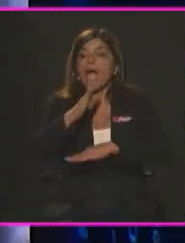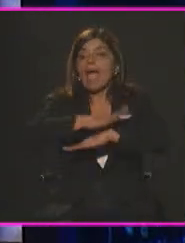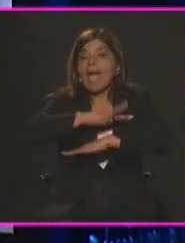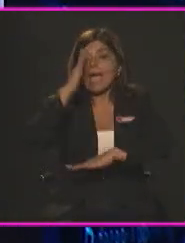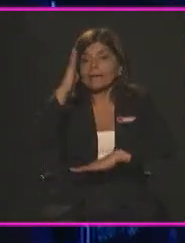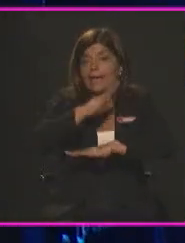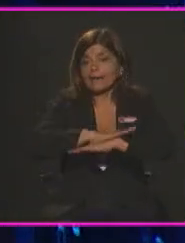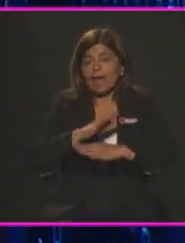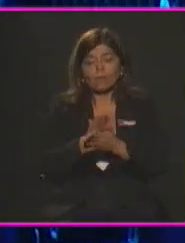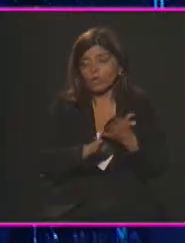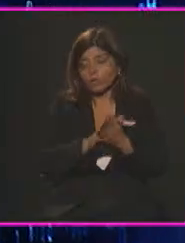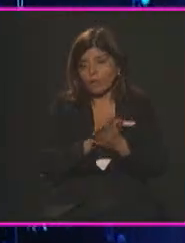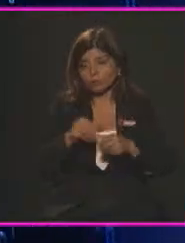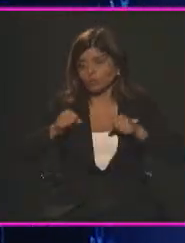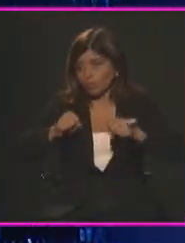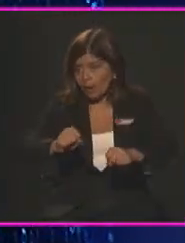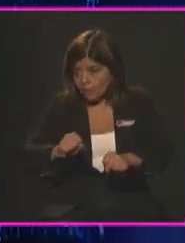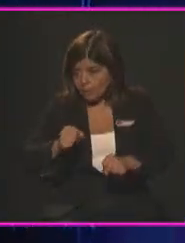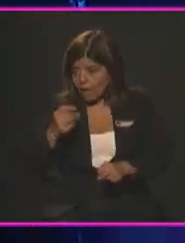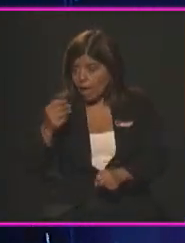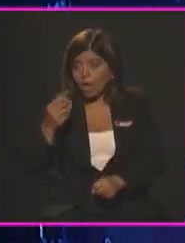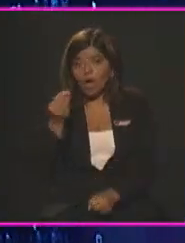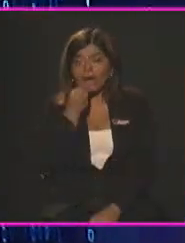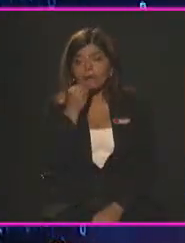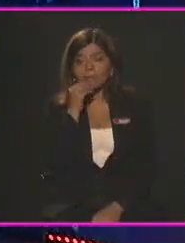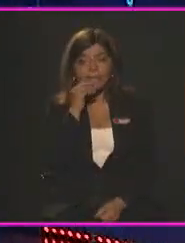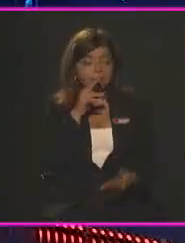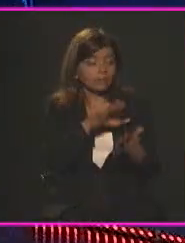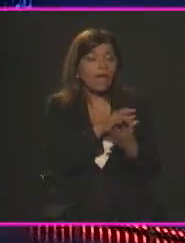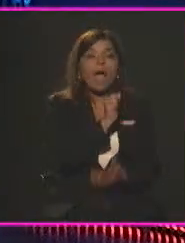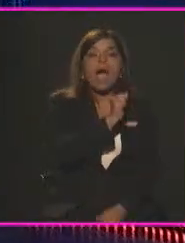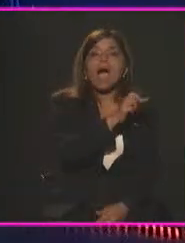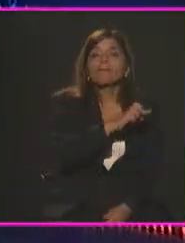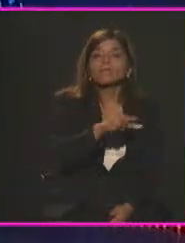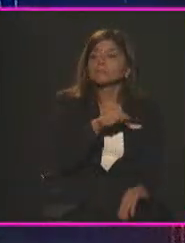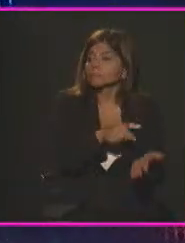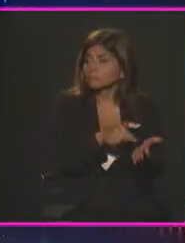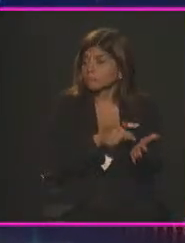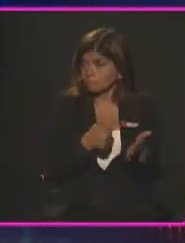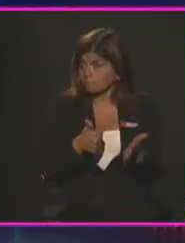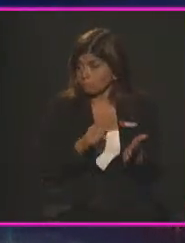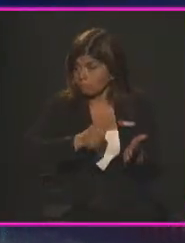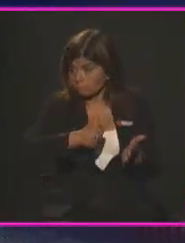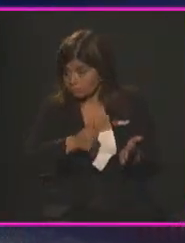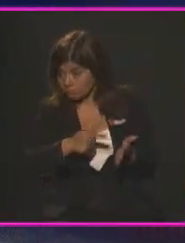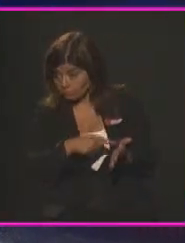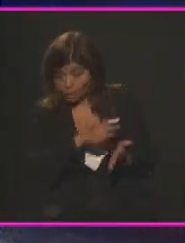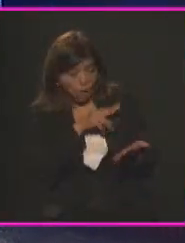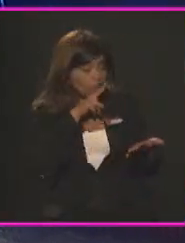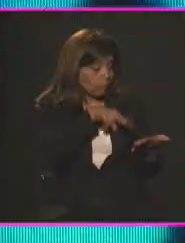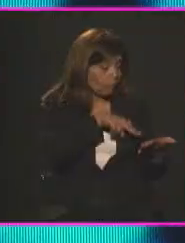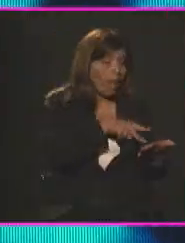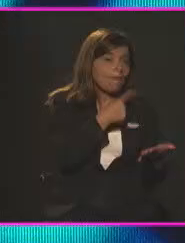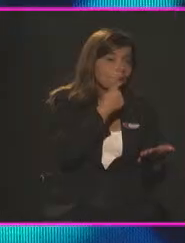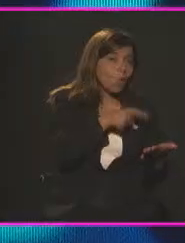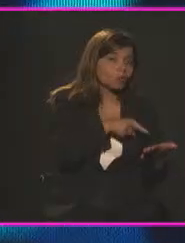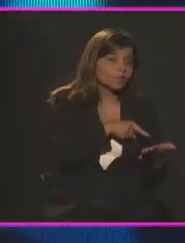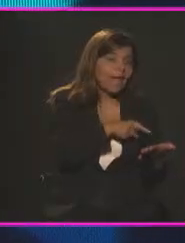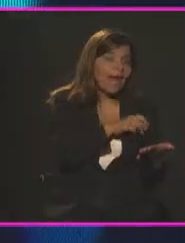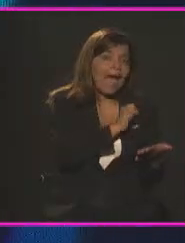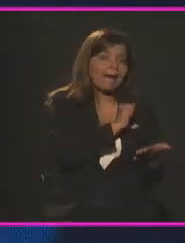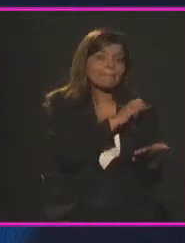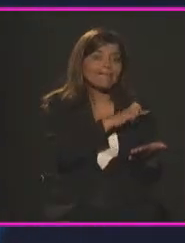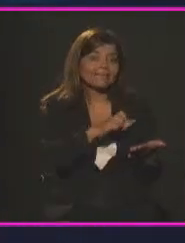that you could ask that question in natural language. So I'm sure you have all used ChatGPT by now. We're calling this something slightly